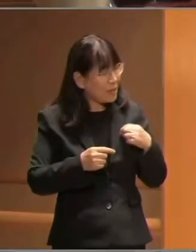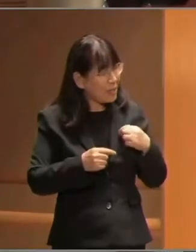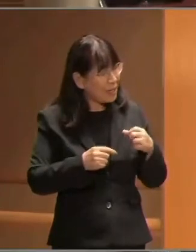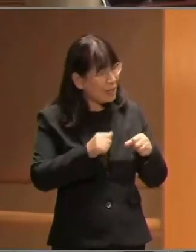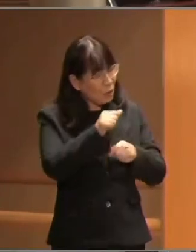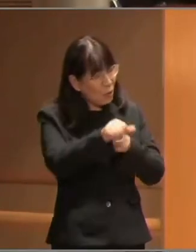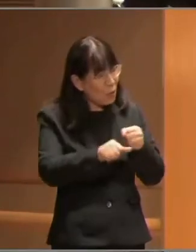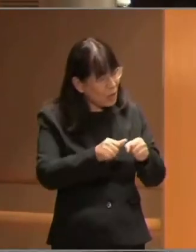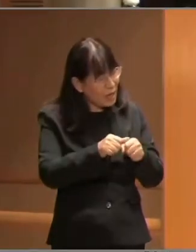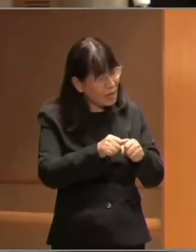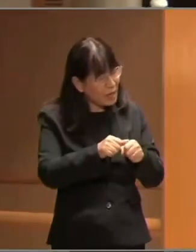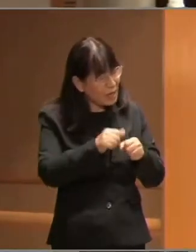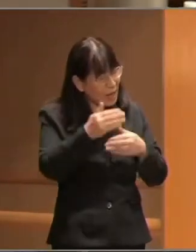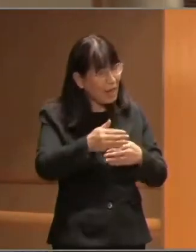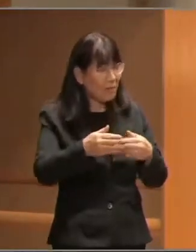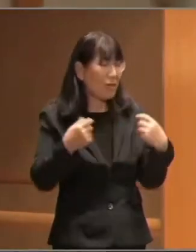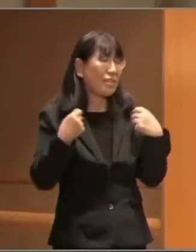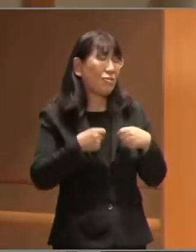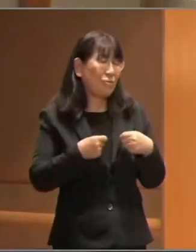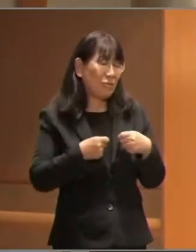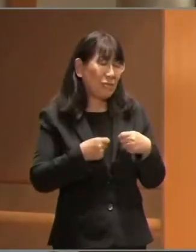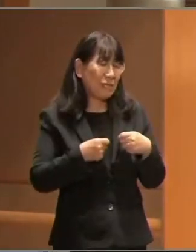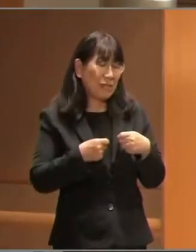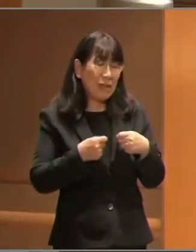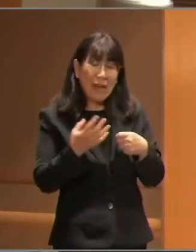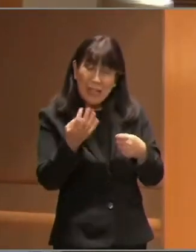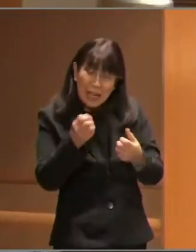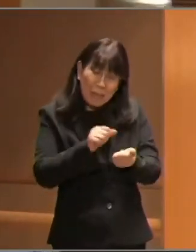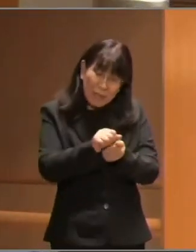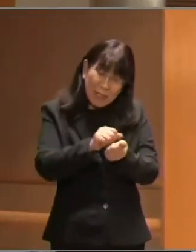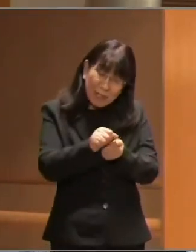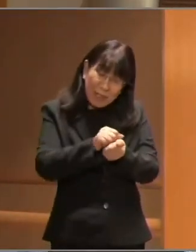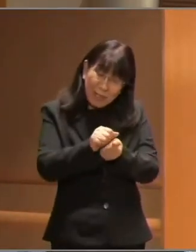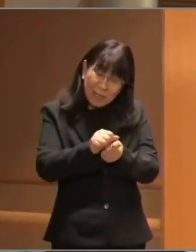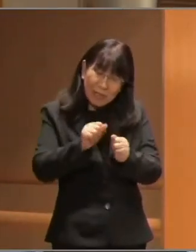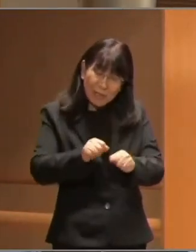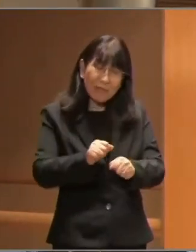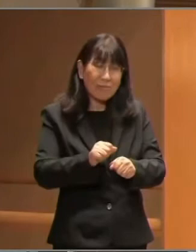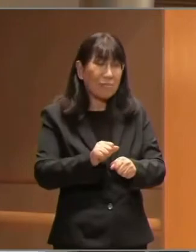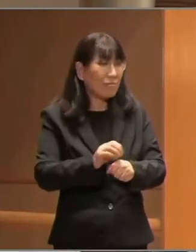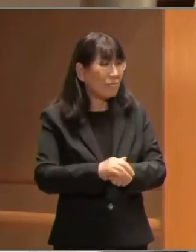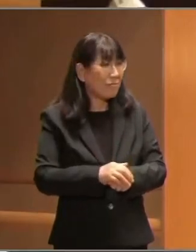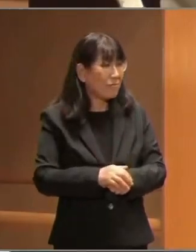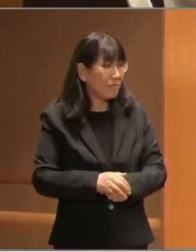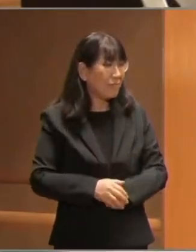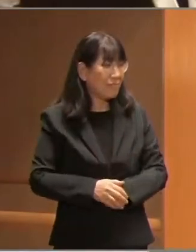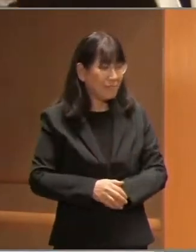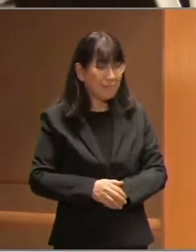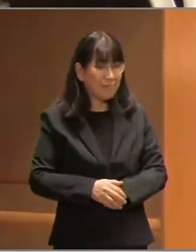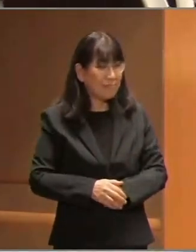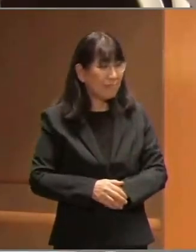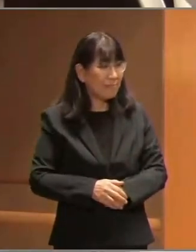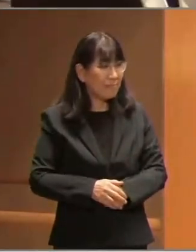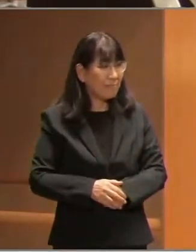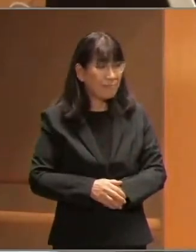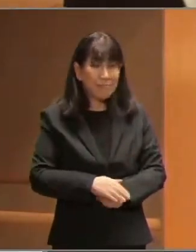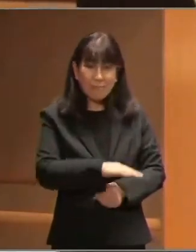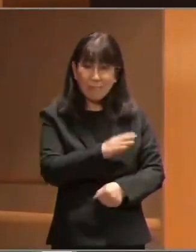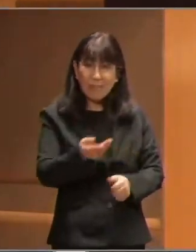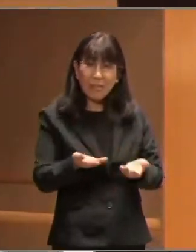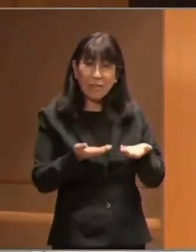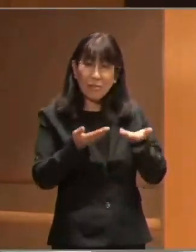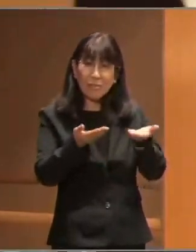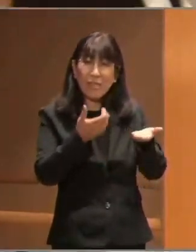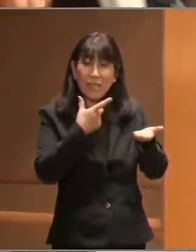I can continue to wear a jacket for 5 years. And that means I wash them for tens